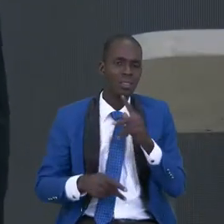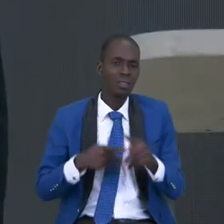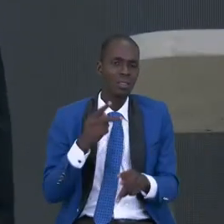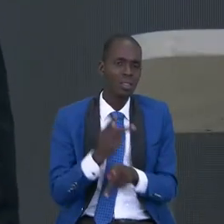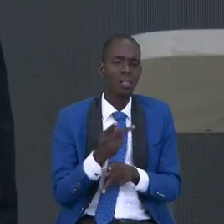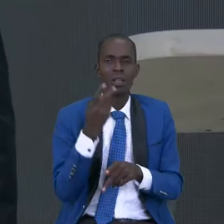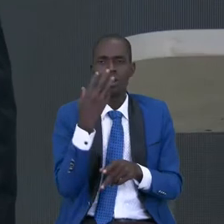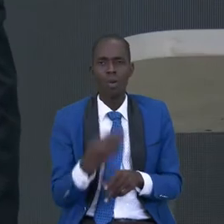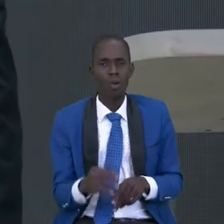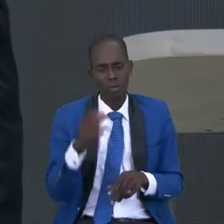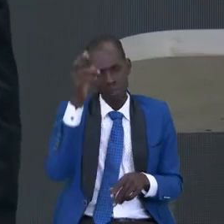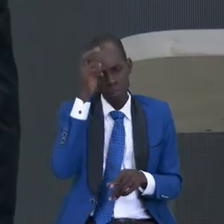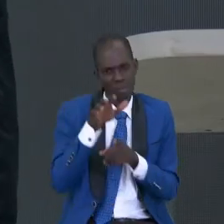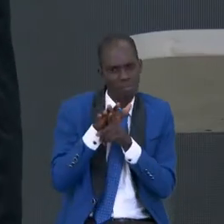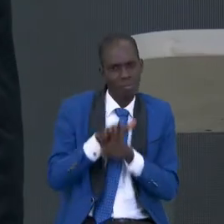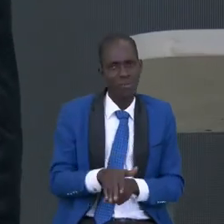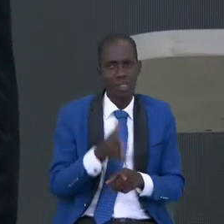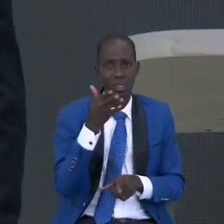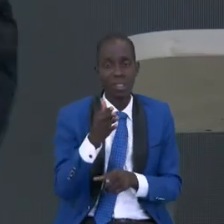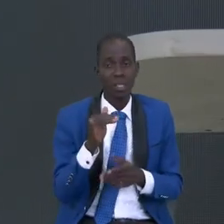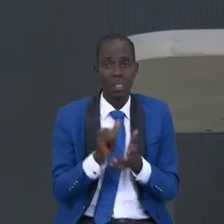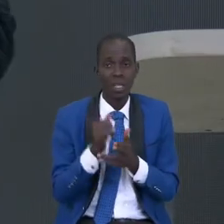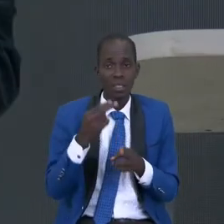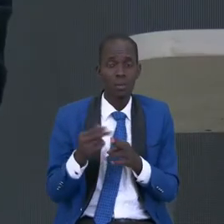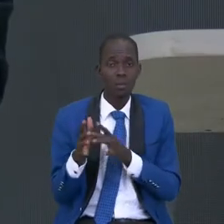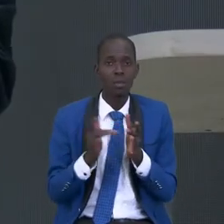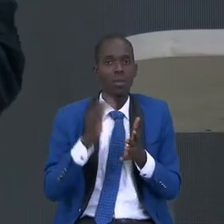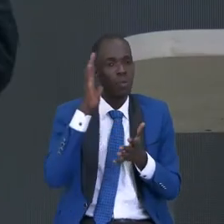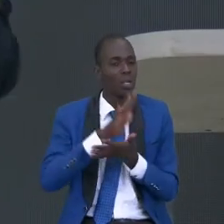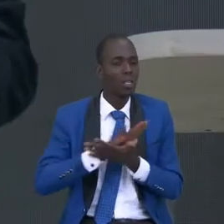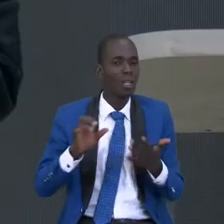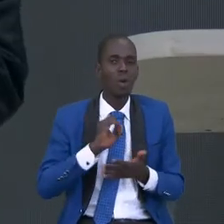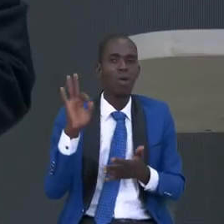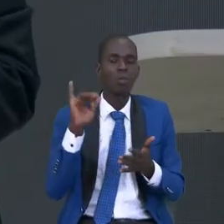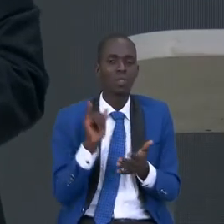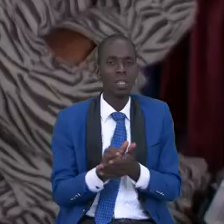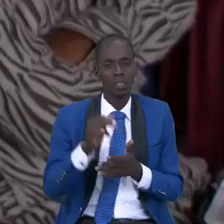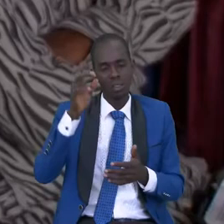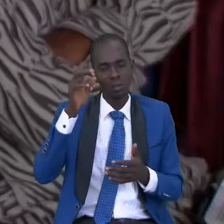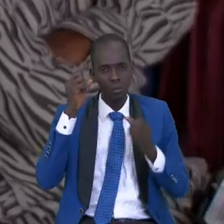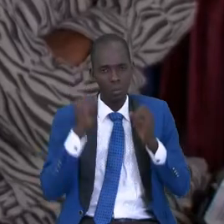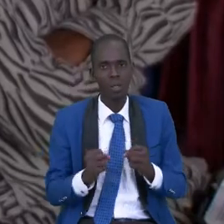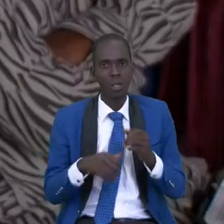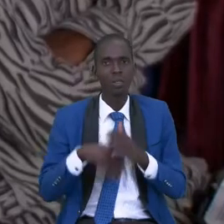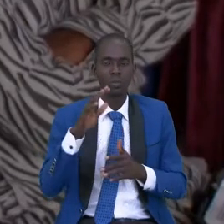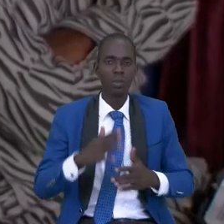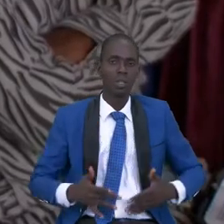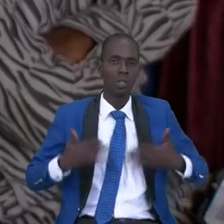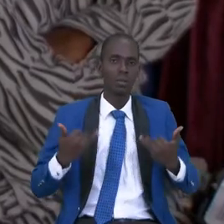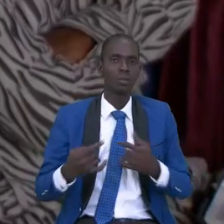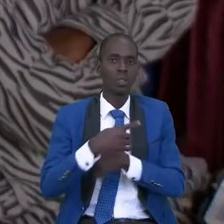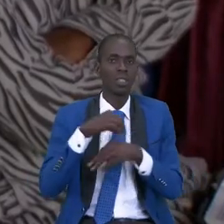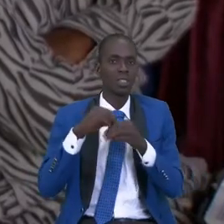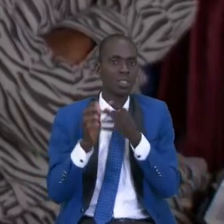there, that name will clear that demon off from your life today in Jesus' name.